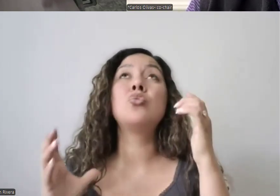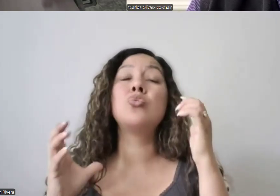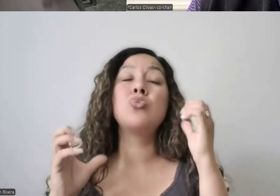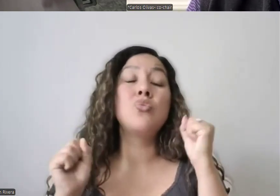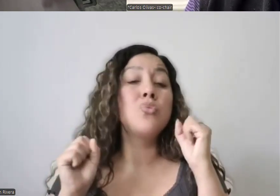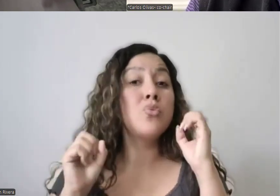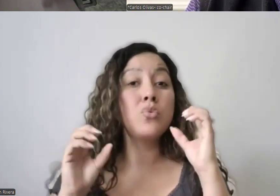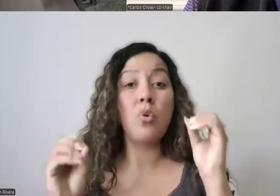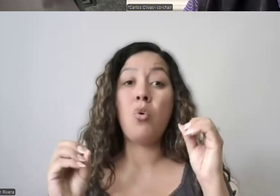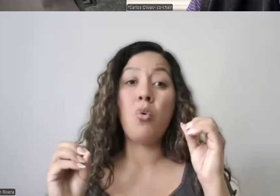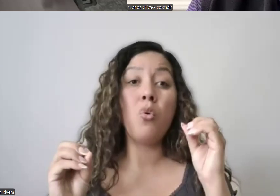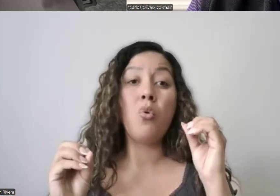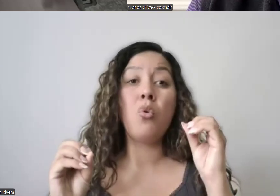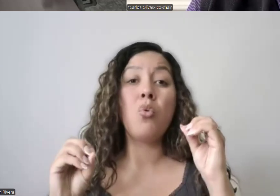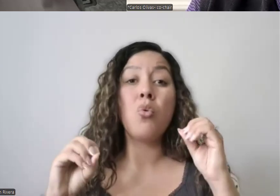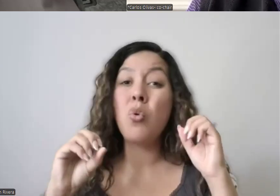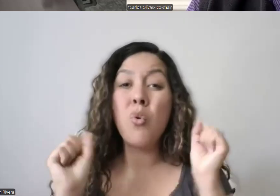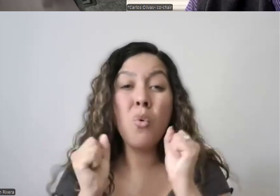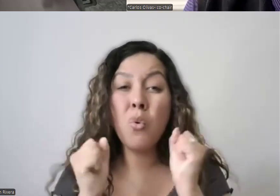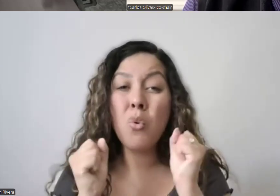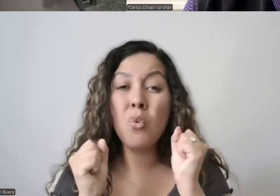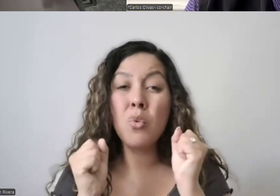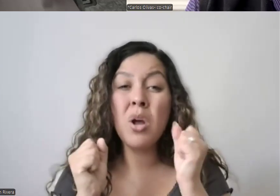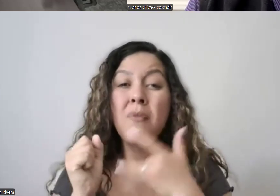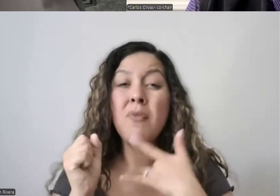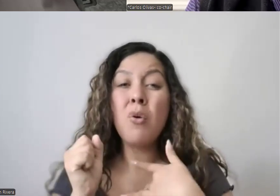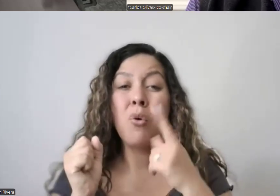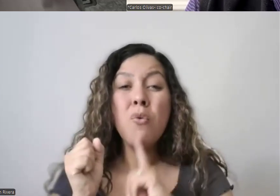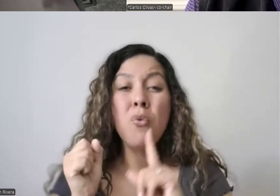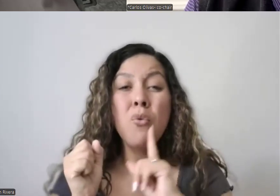so cold and I felt alone